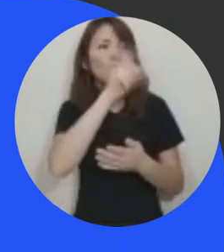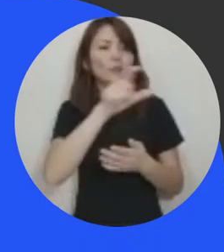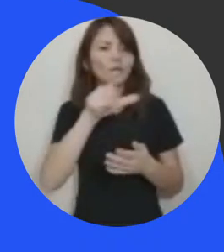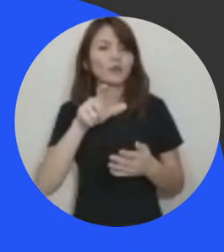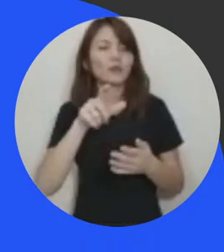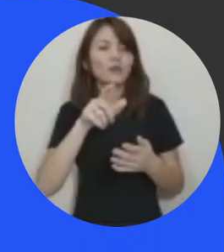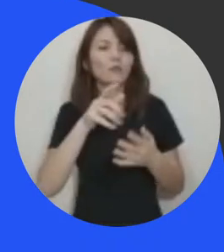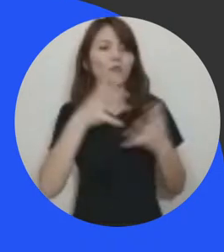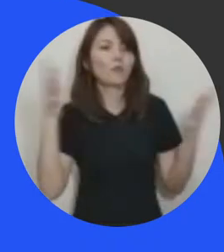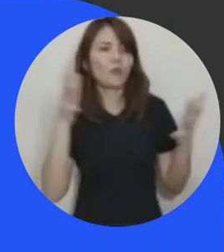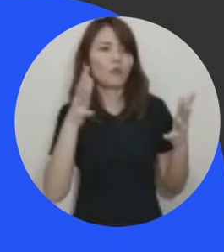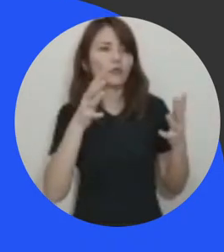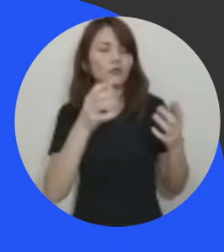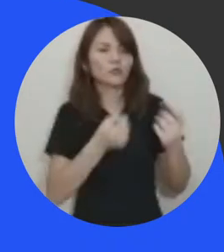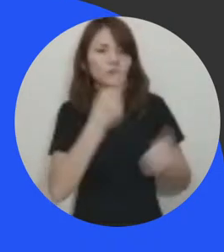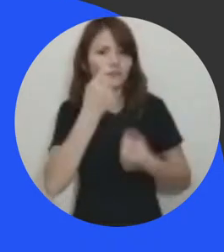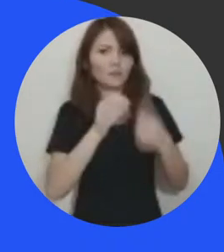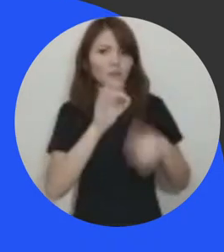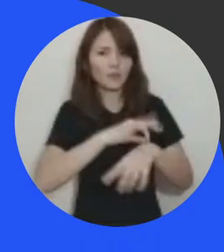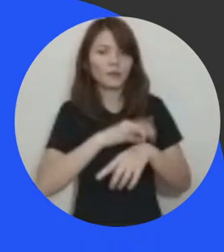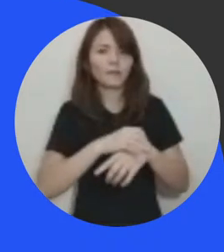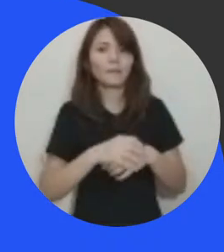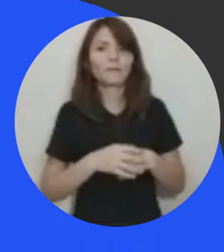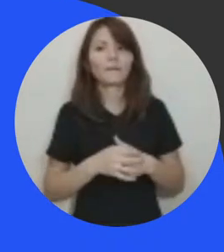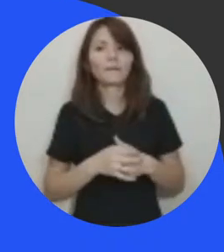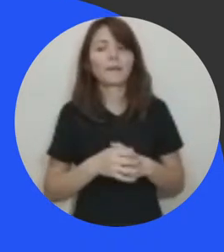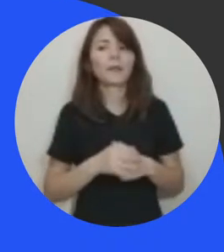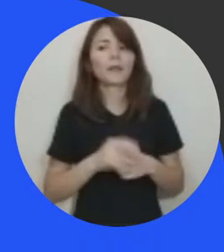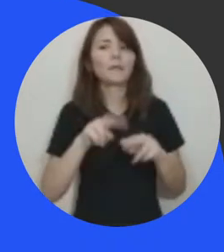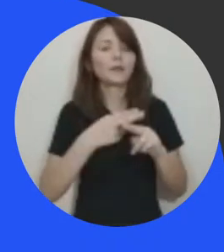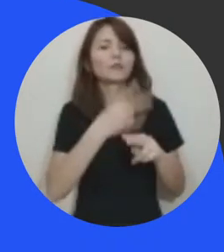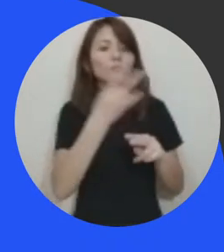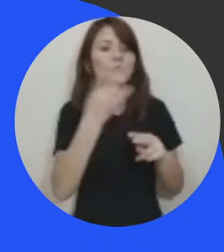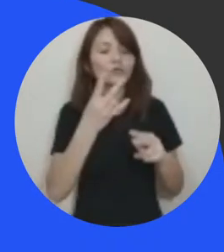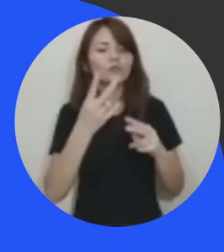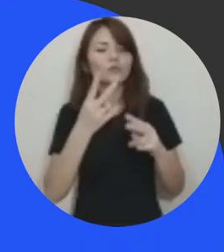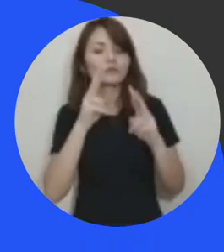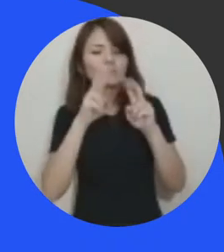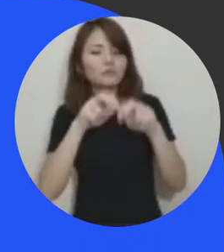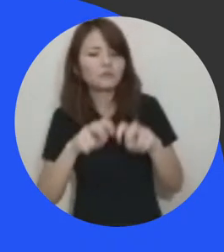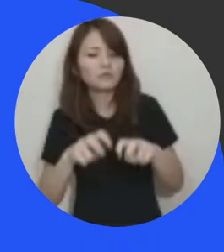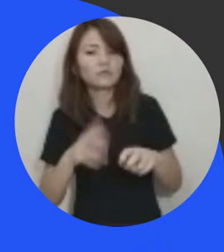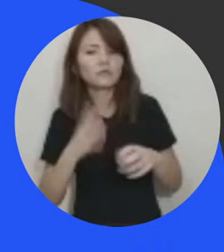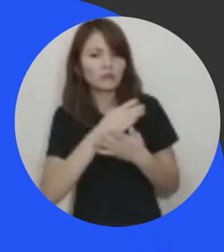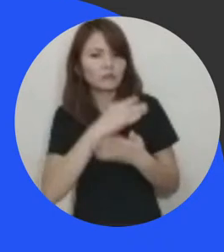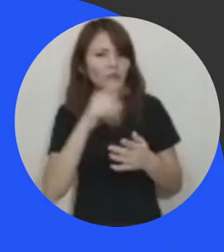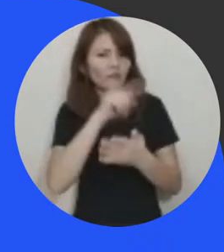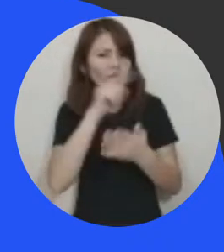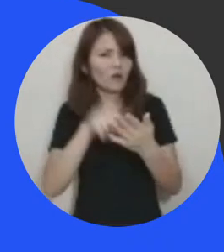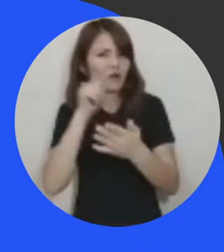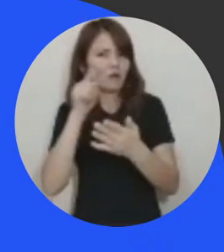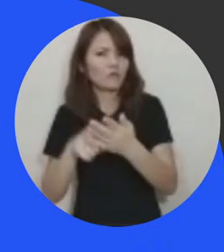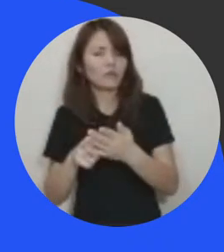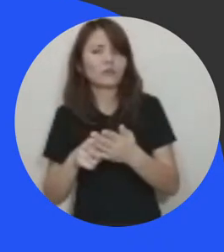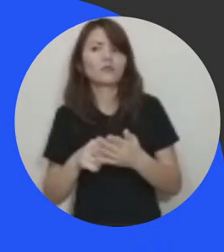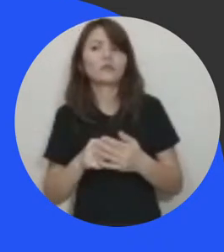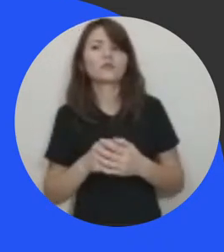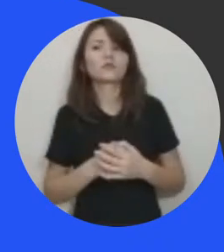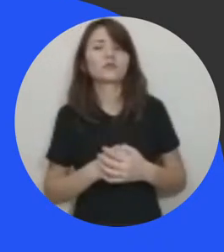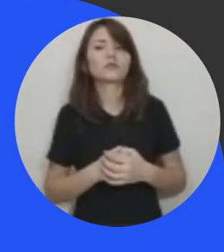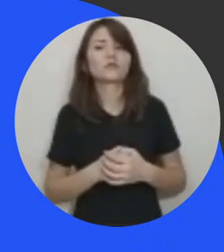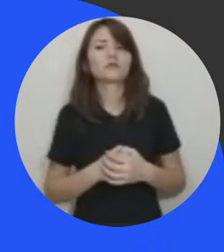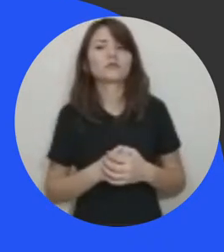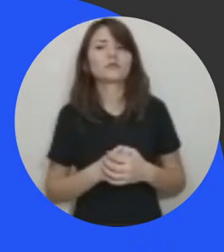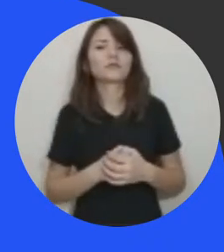going forwards. Now, there were a lot of questions at the time also about whether this new variant G was